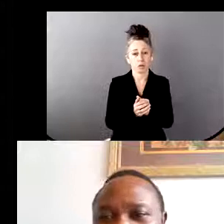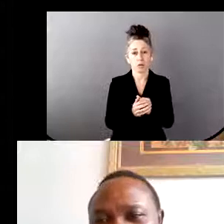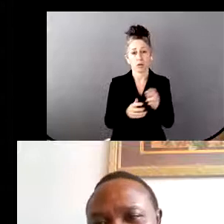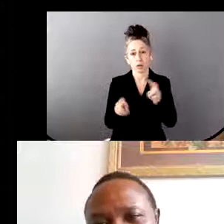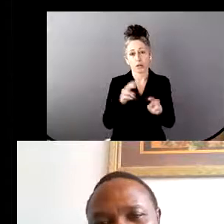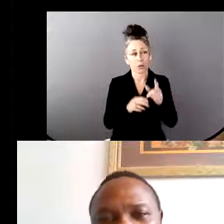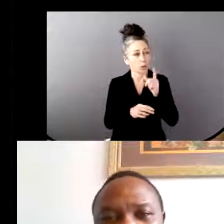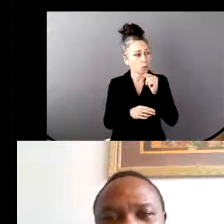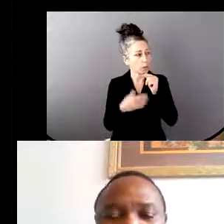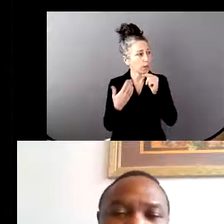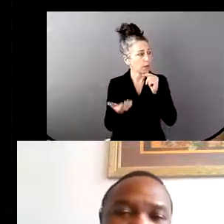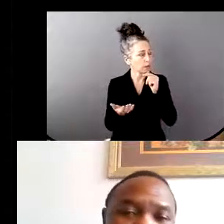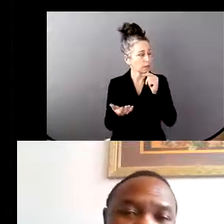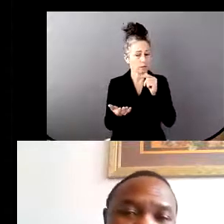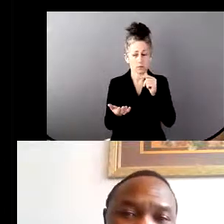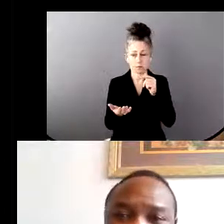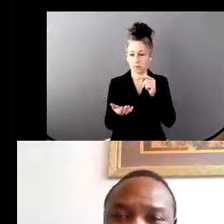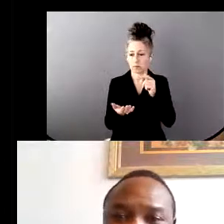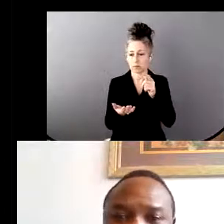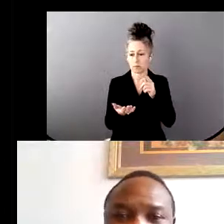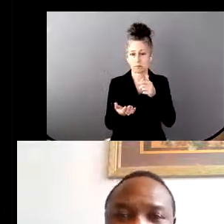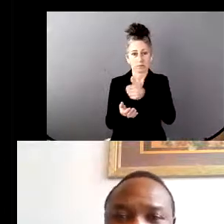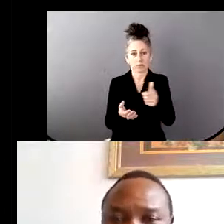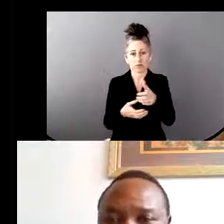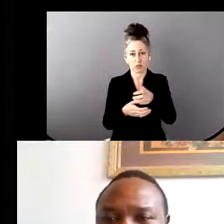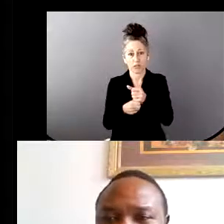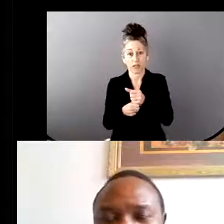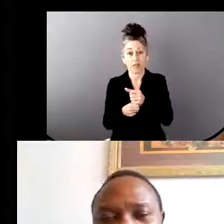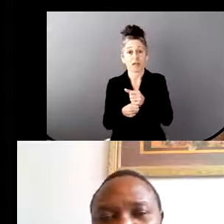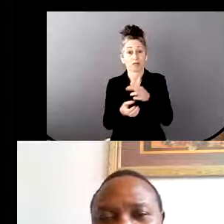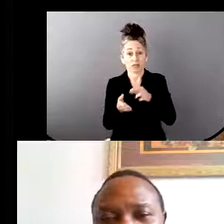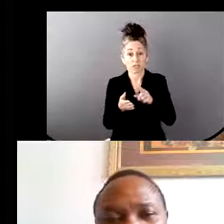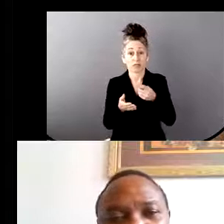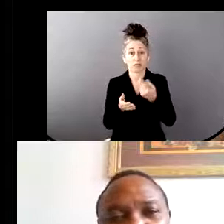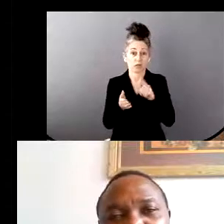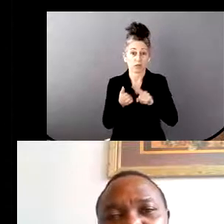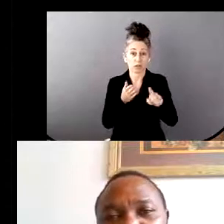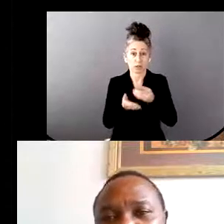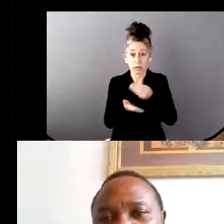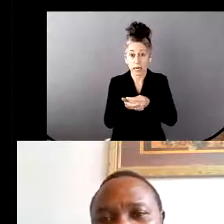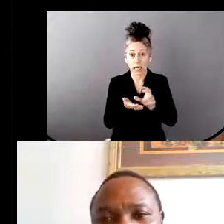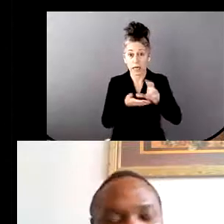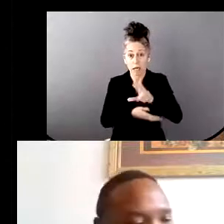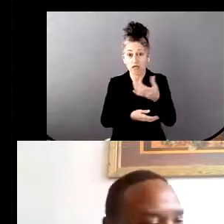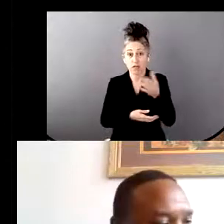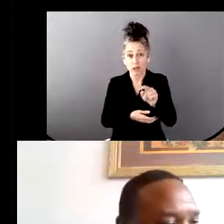is receiving research funds and all those kind of things. In fact, recently the National